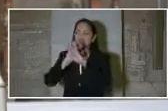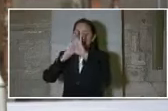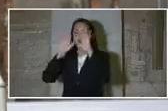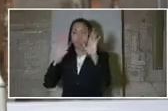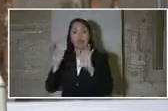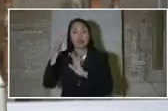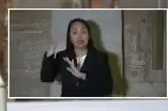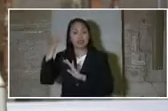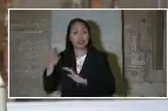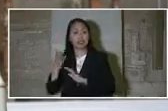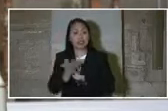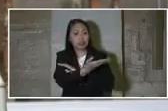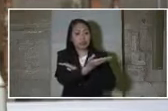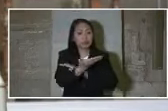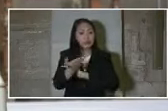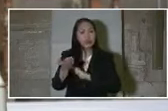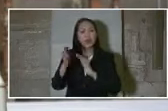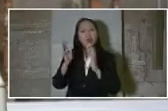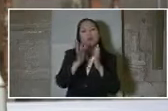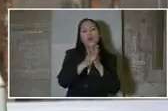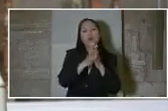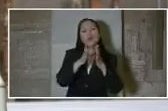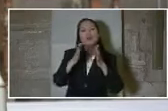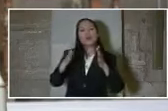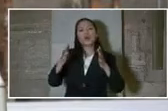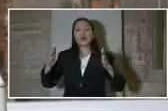you has shone.